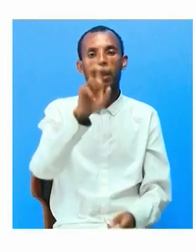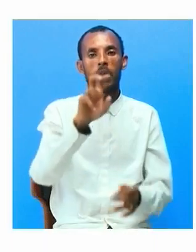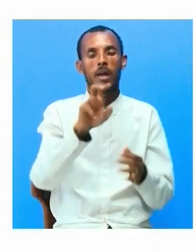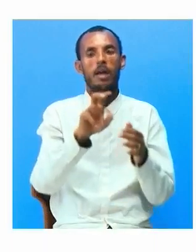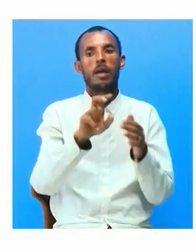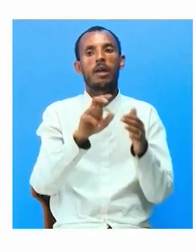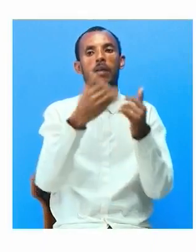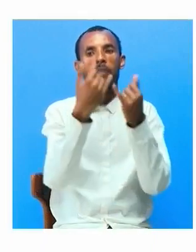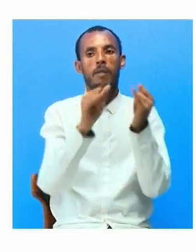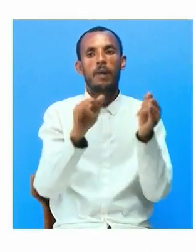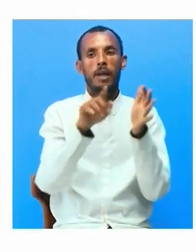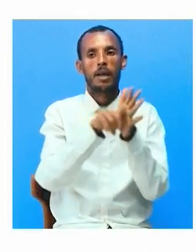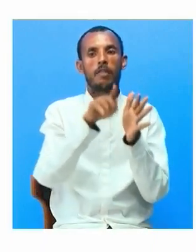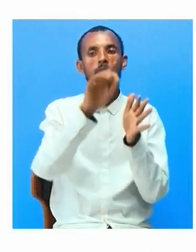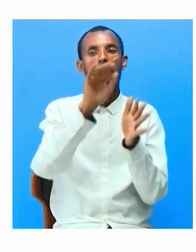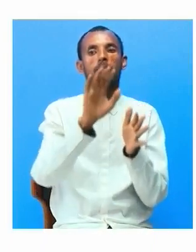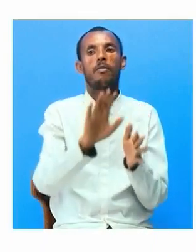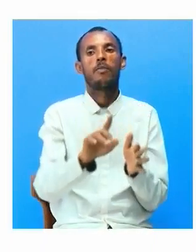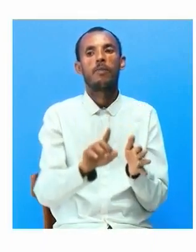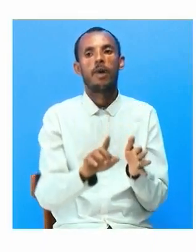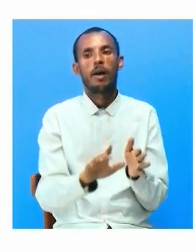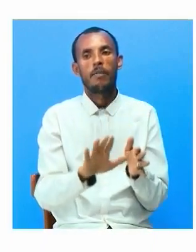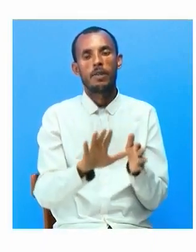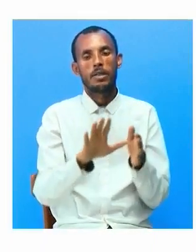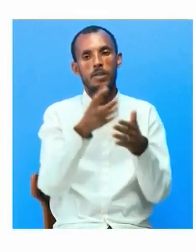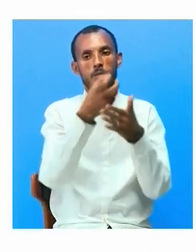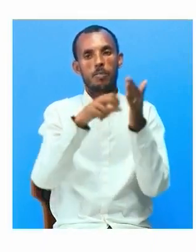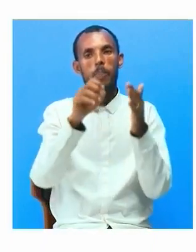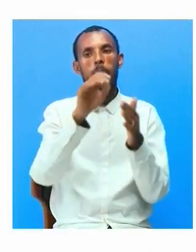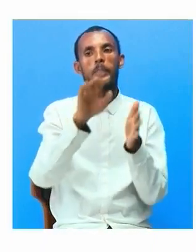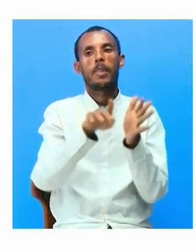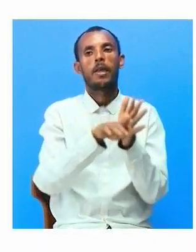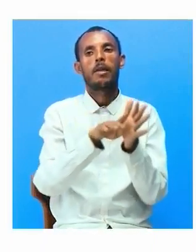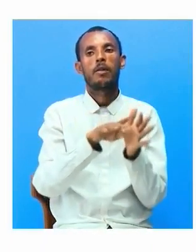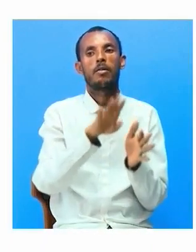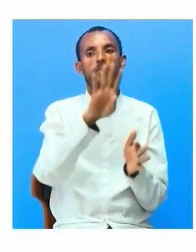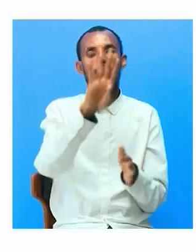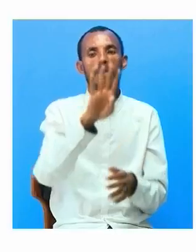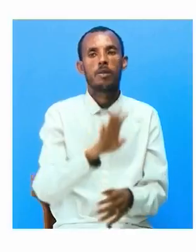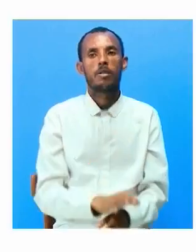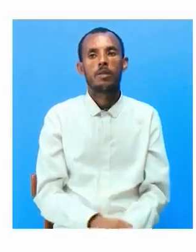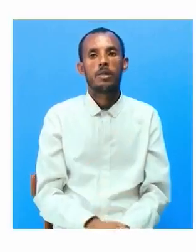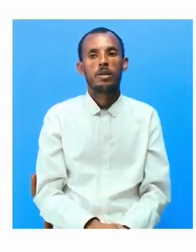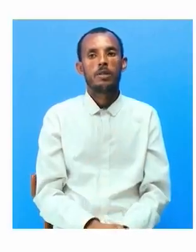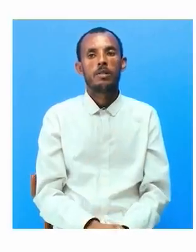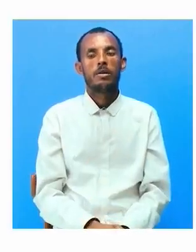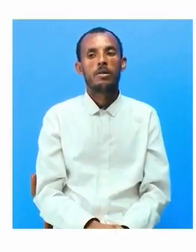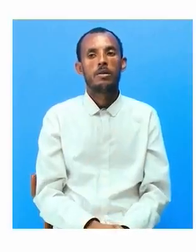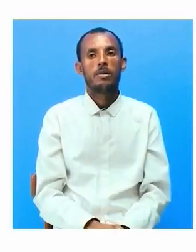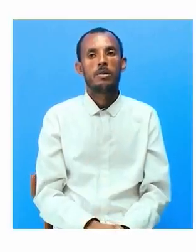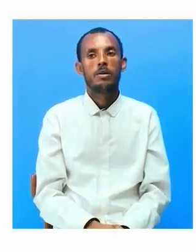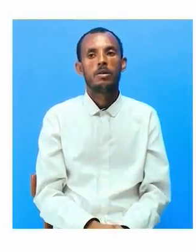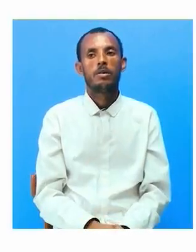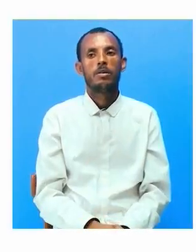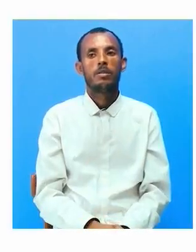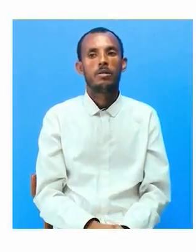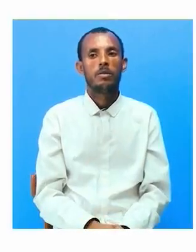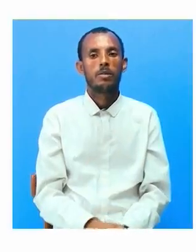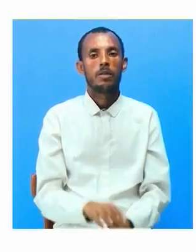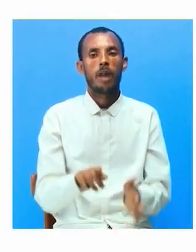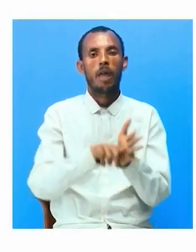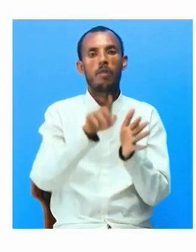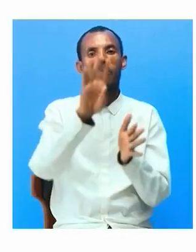5, the two numbers have different sign, so the quotient is this negative, and you divide 20 by 5, you